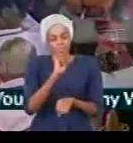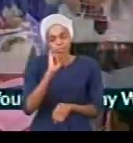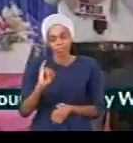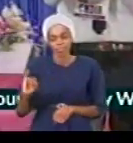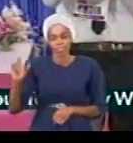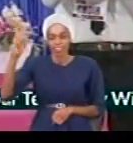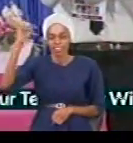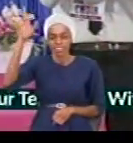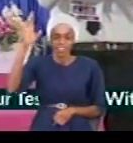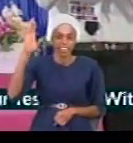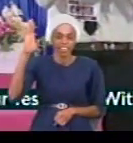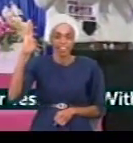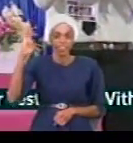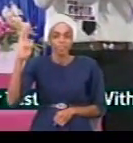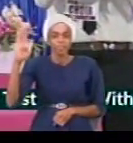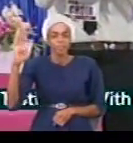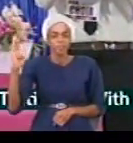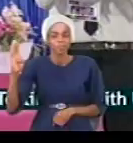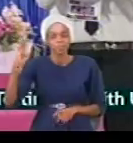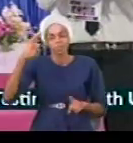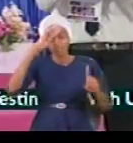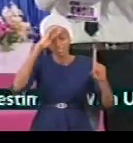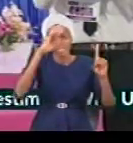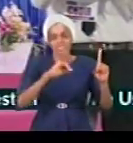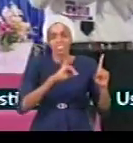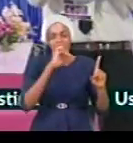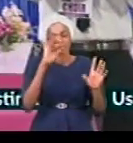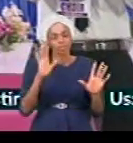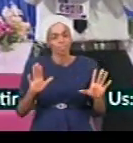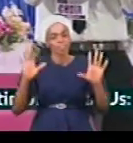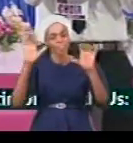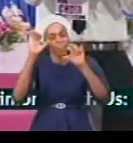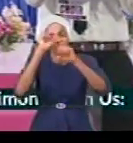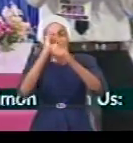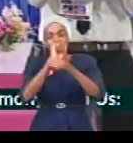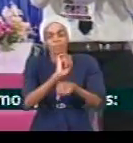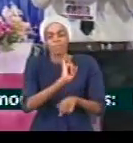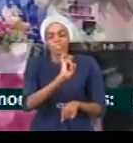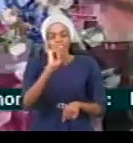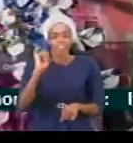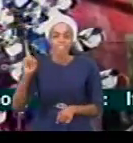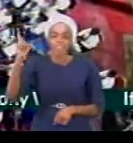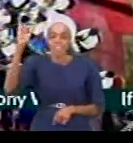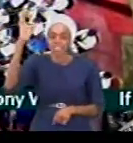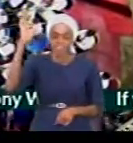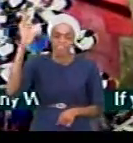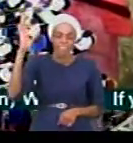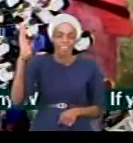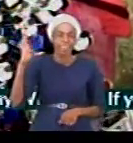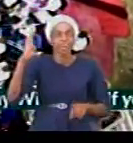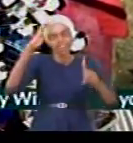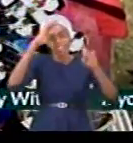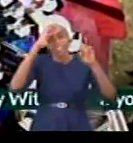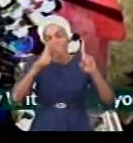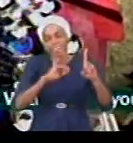by pressing God on your behalf come forward don't fall don't fall